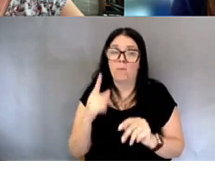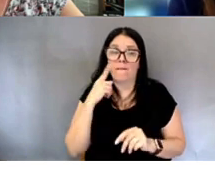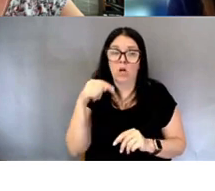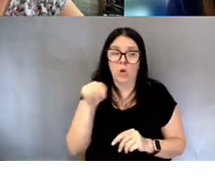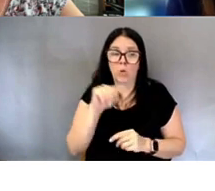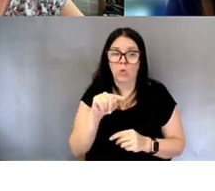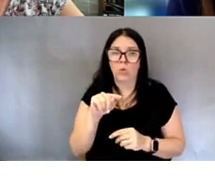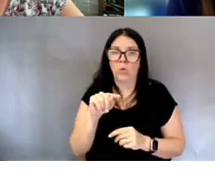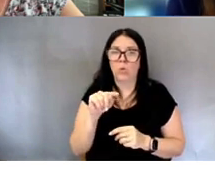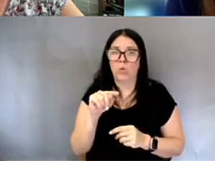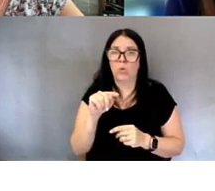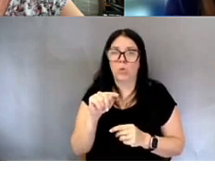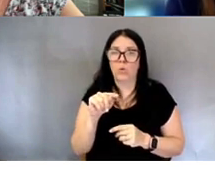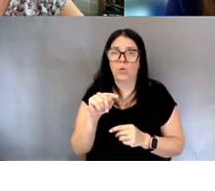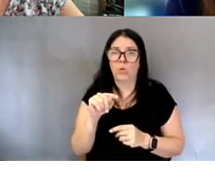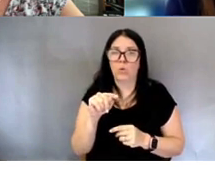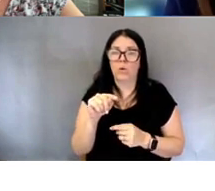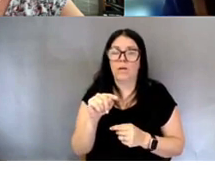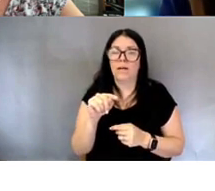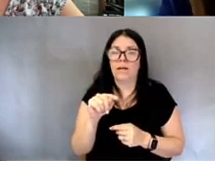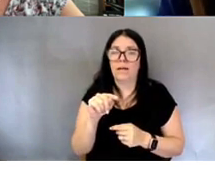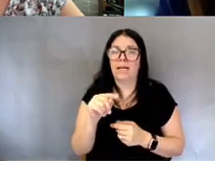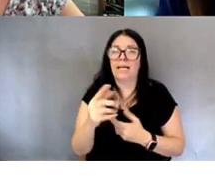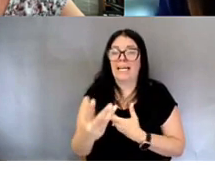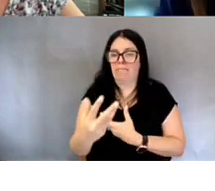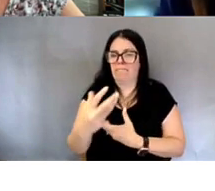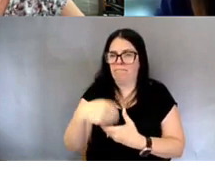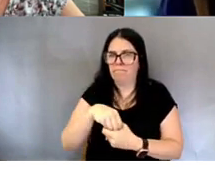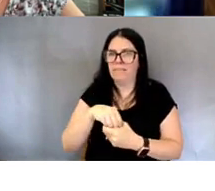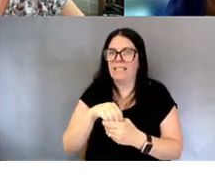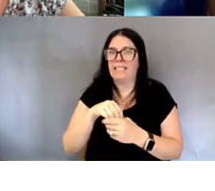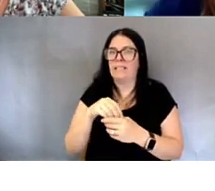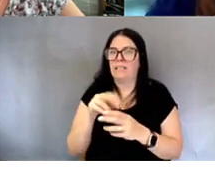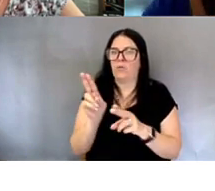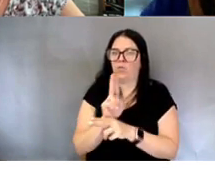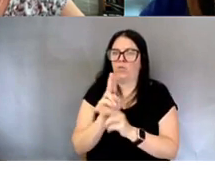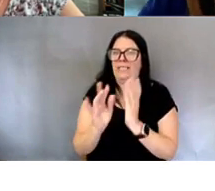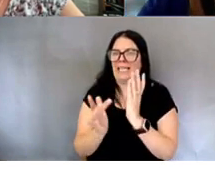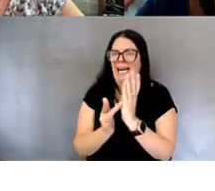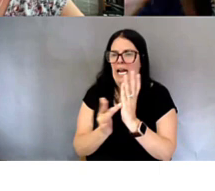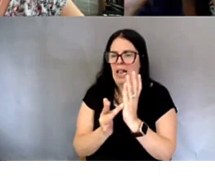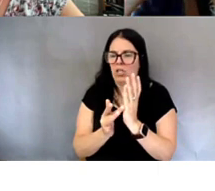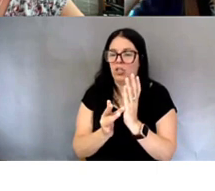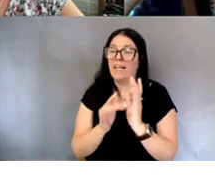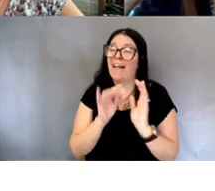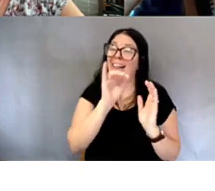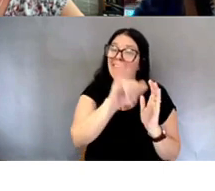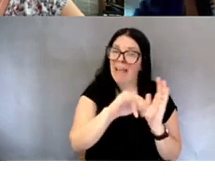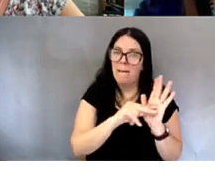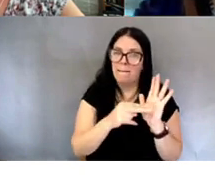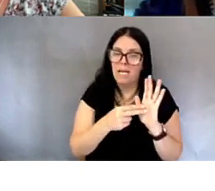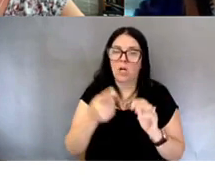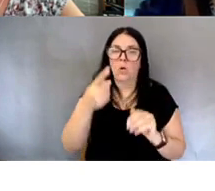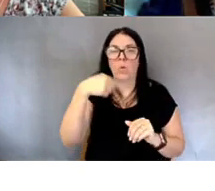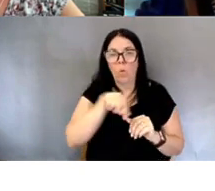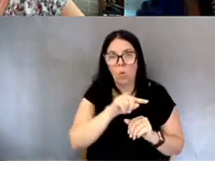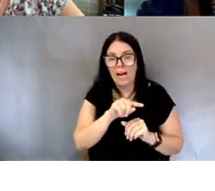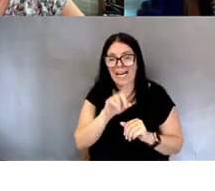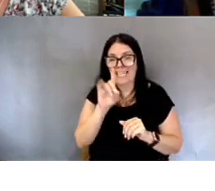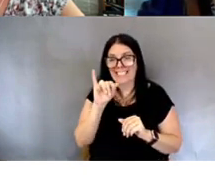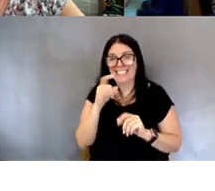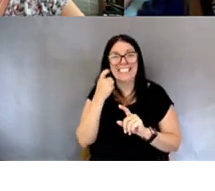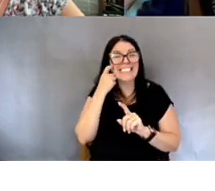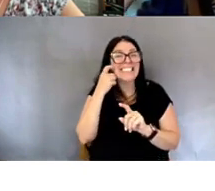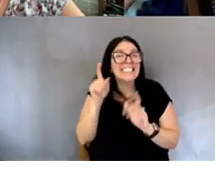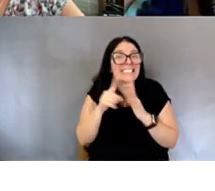inherent in integrating technology. That means that as we did in our warm-up